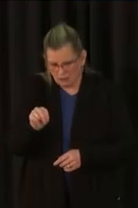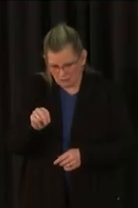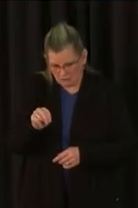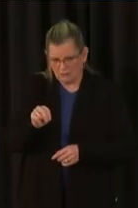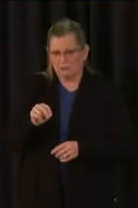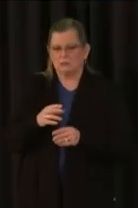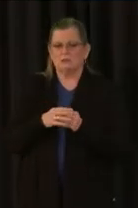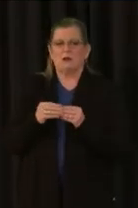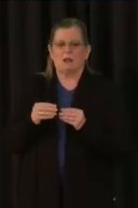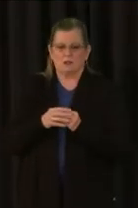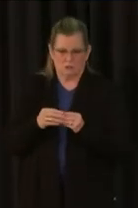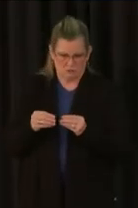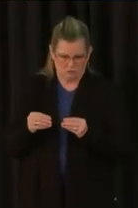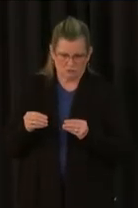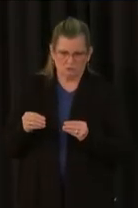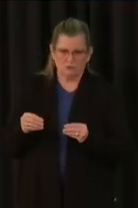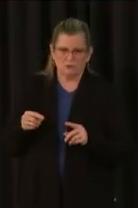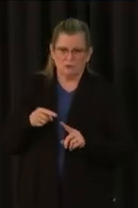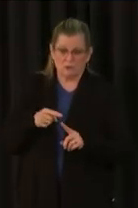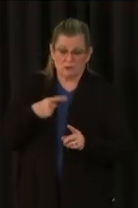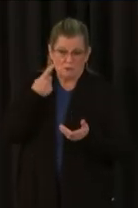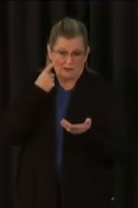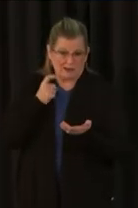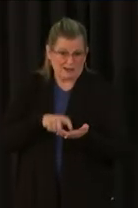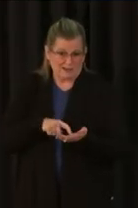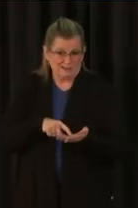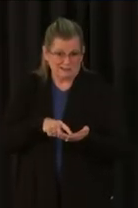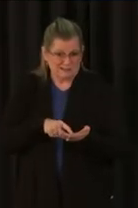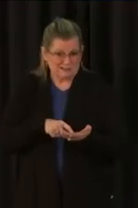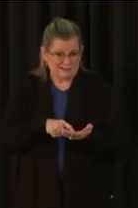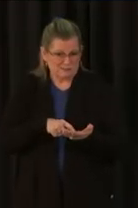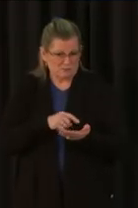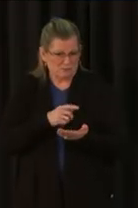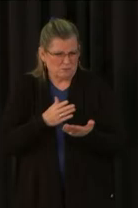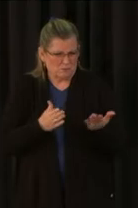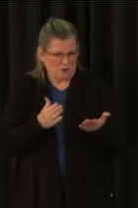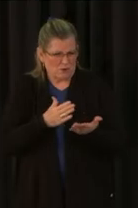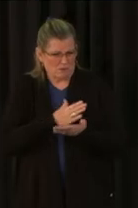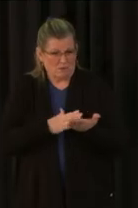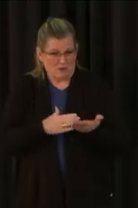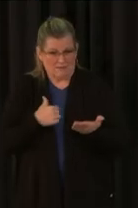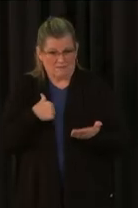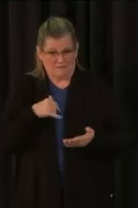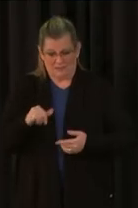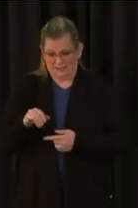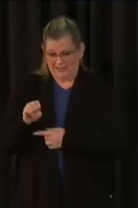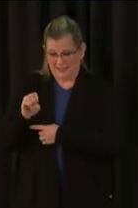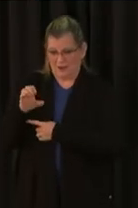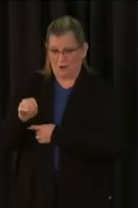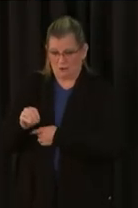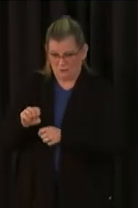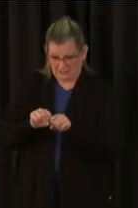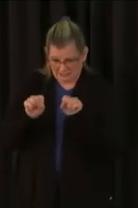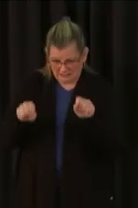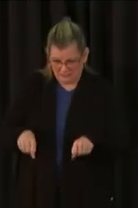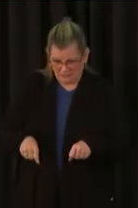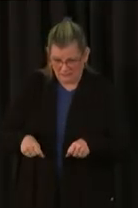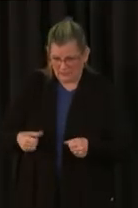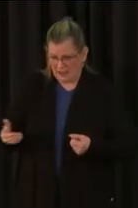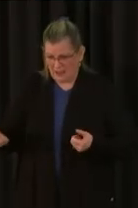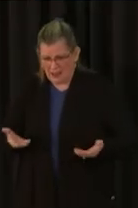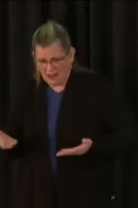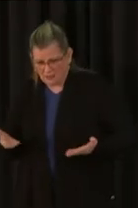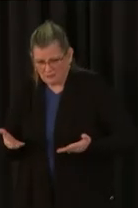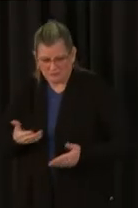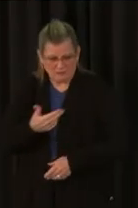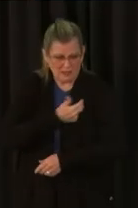live events specifically. Now, we recognize we're part of this bigger ecosystem that you talk about, restaurants, hospitality, but live events,